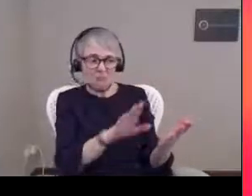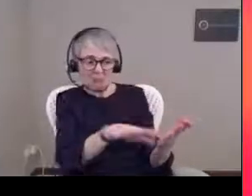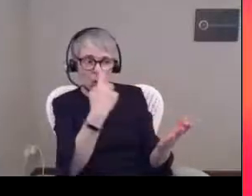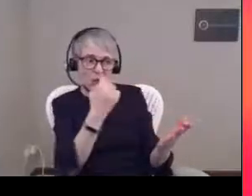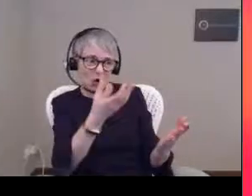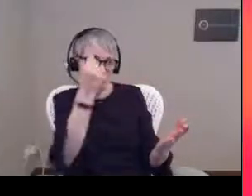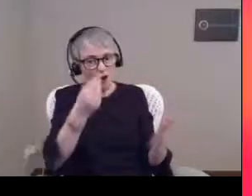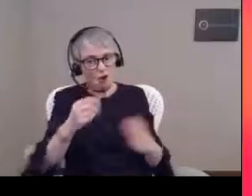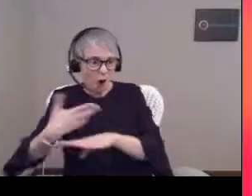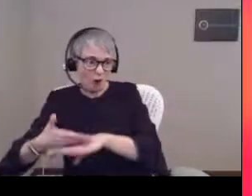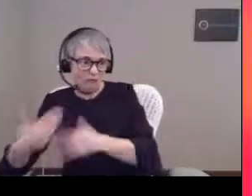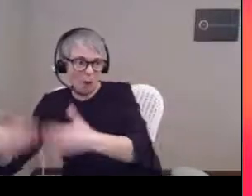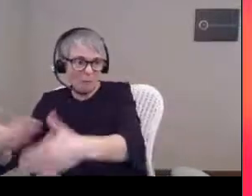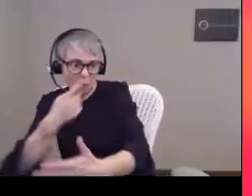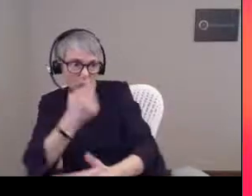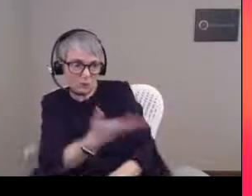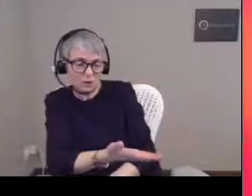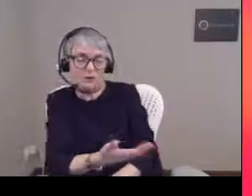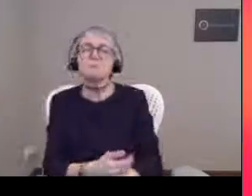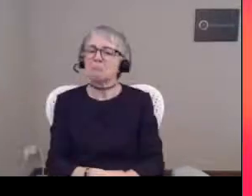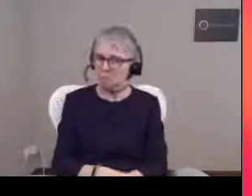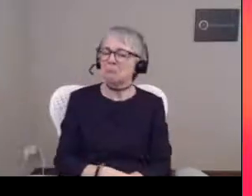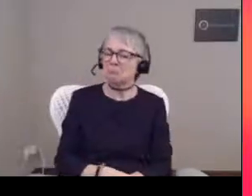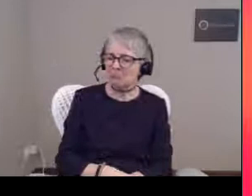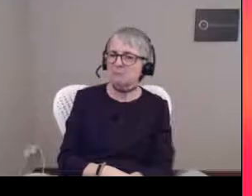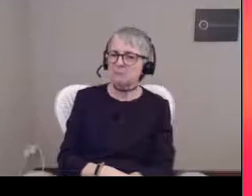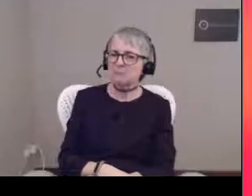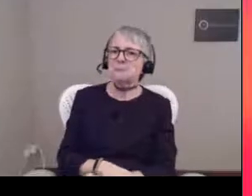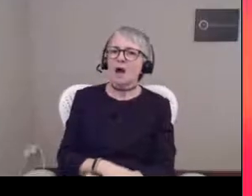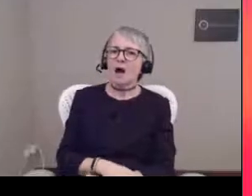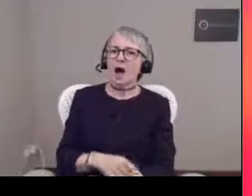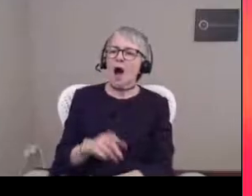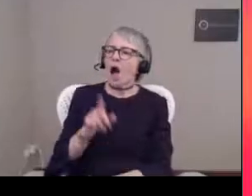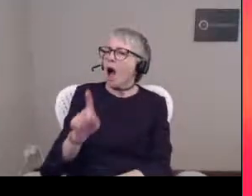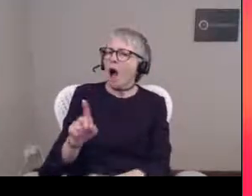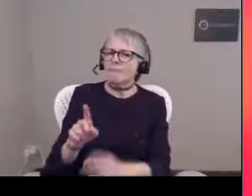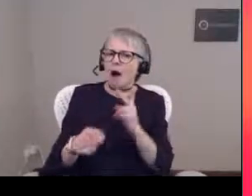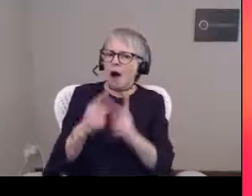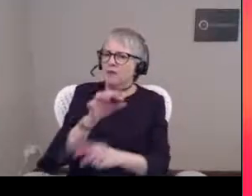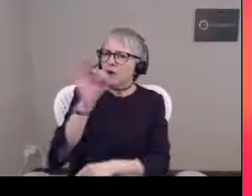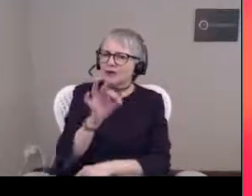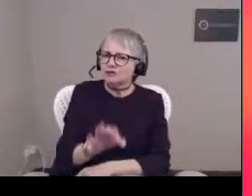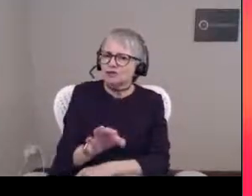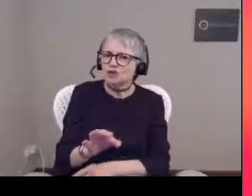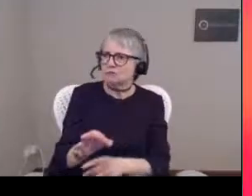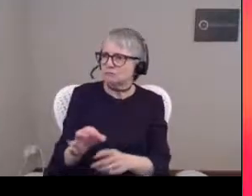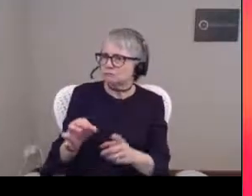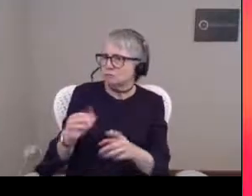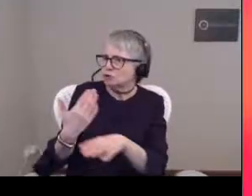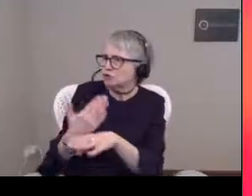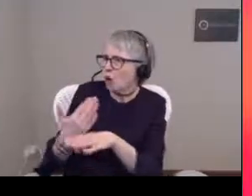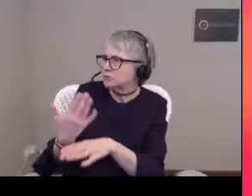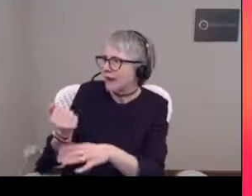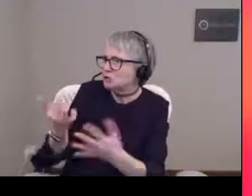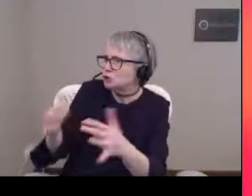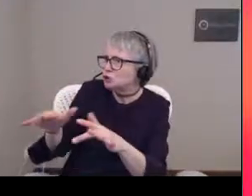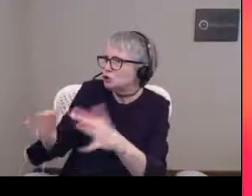the other question from the same person, what are the current job vacancies available? I can answer that one. Go to Even Break, click on the